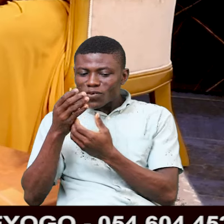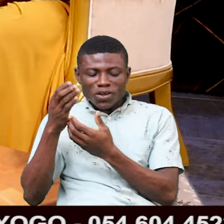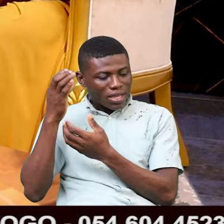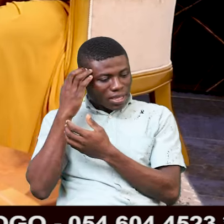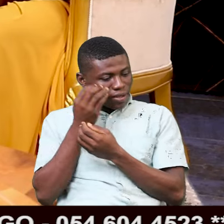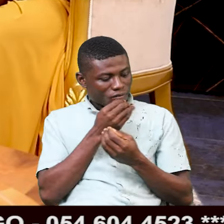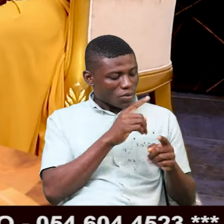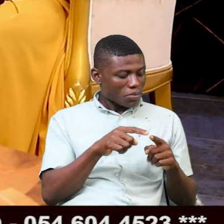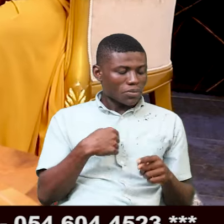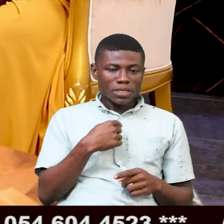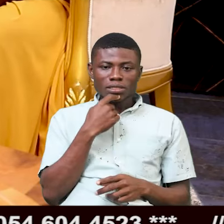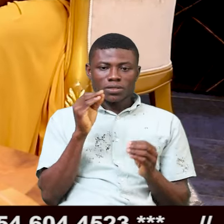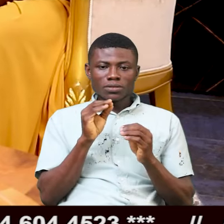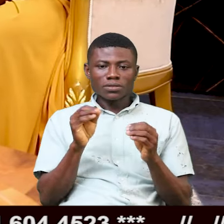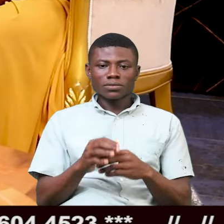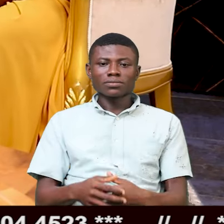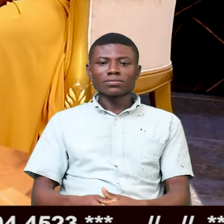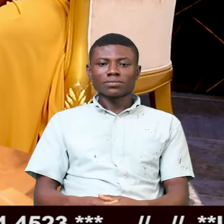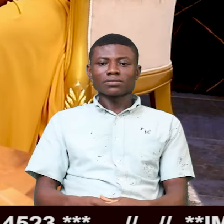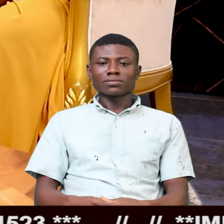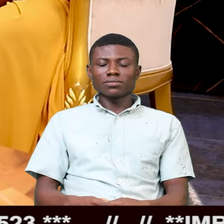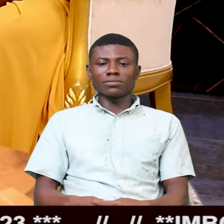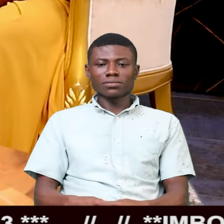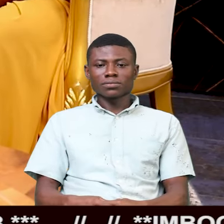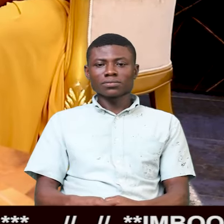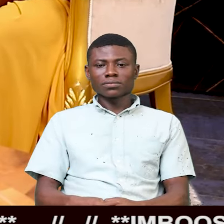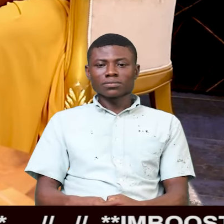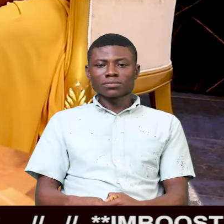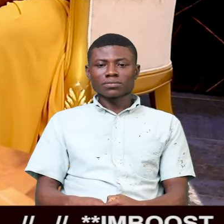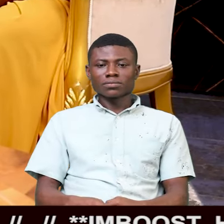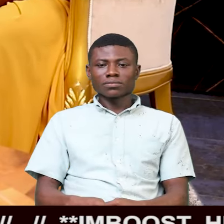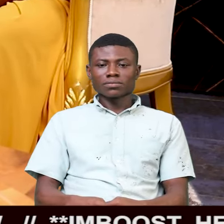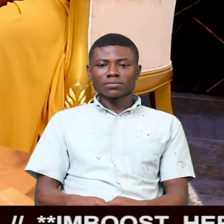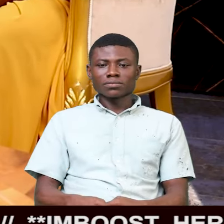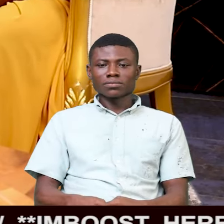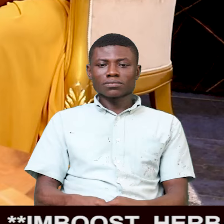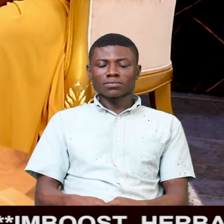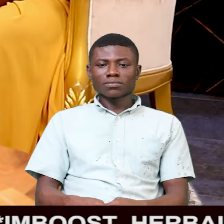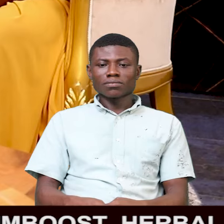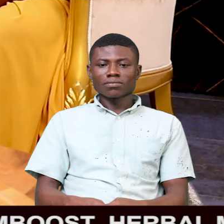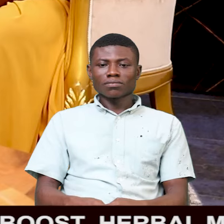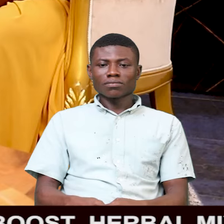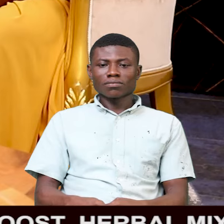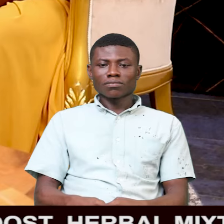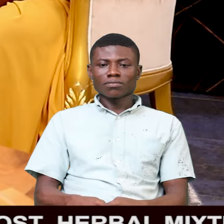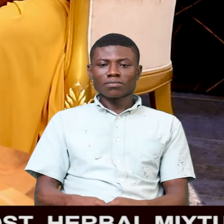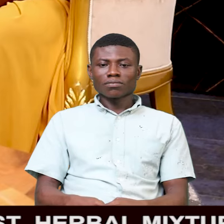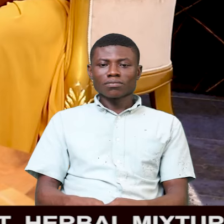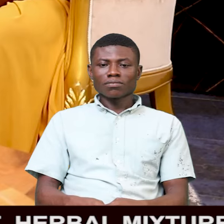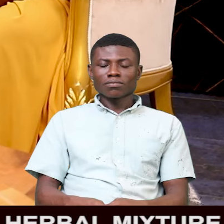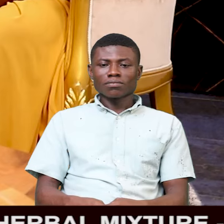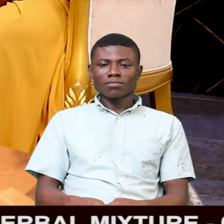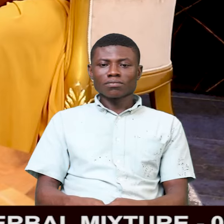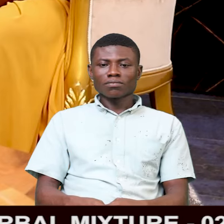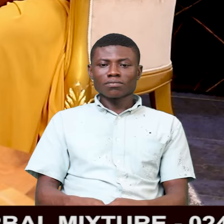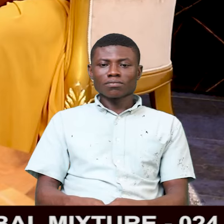her. And you see o dabi dabi efe no koni e sign here. No e won be she e bo modern one. Ona ke me na